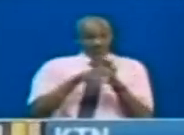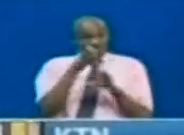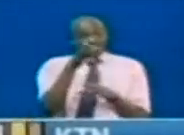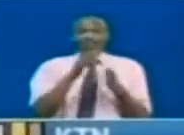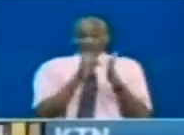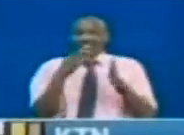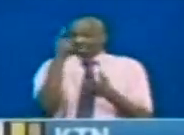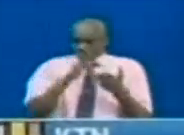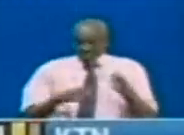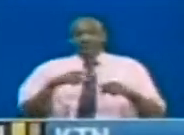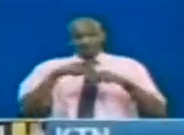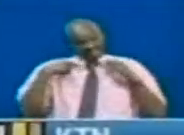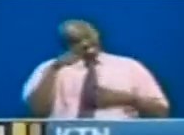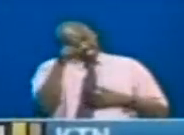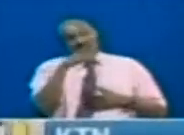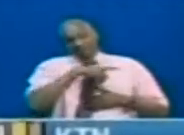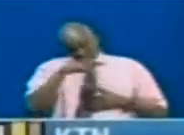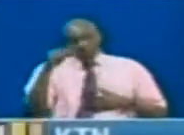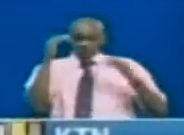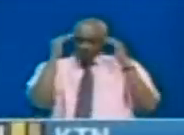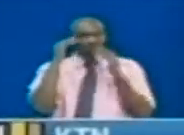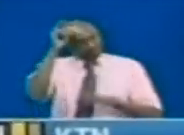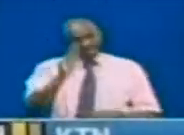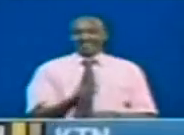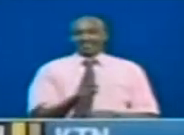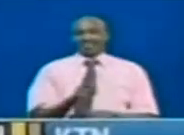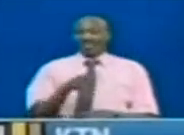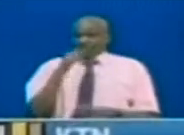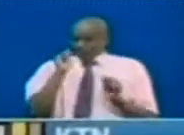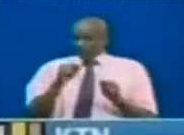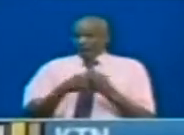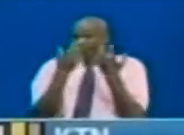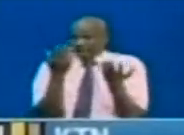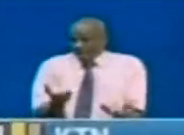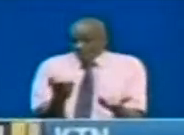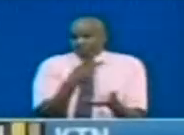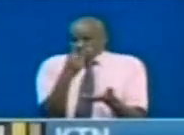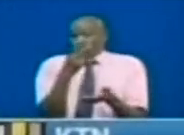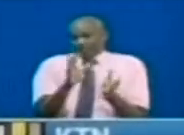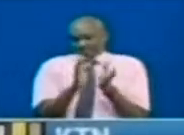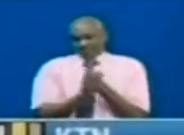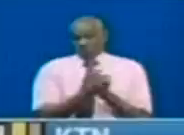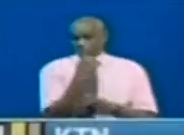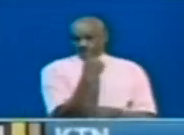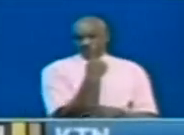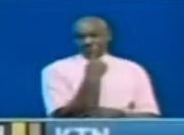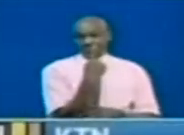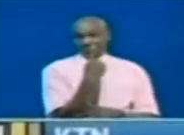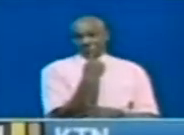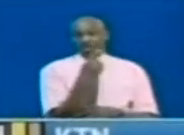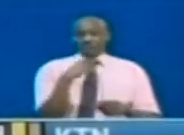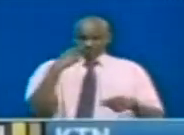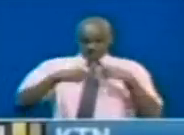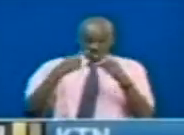are calling for Pastor Victor Kanyari's prosecution. This can apparently happen in two ways. Criminal